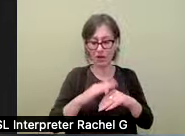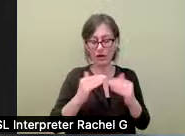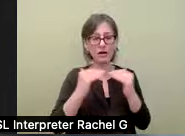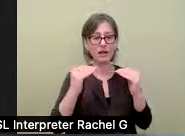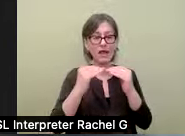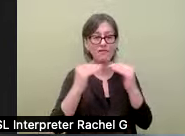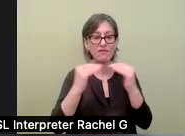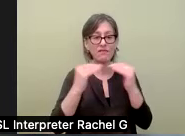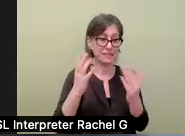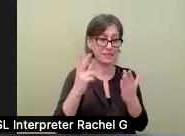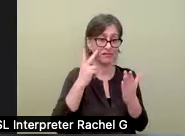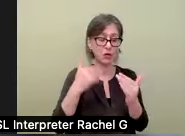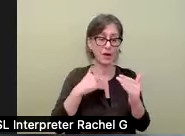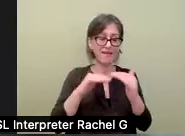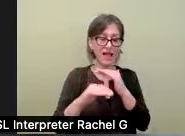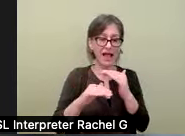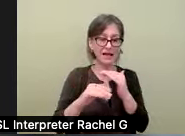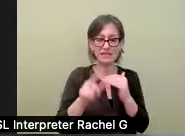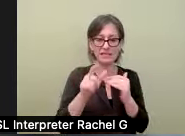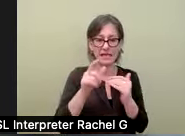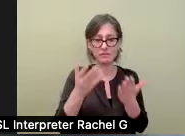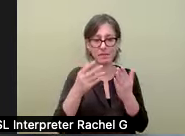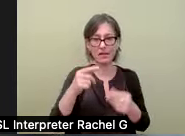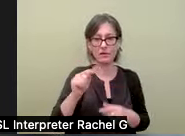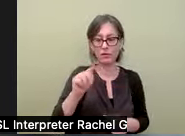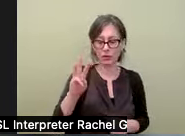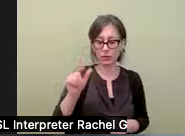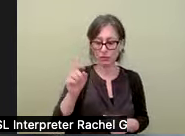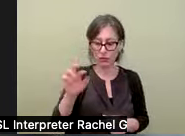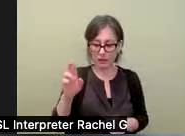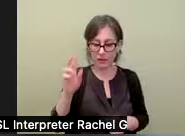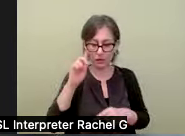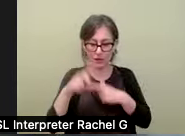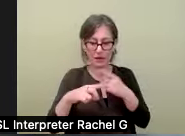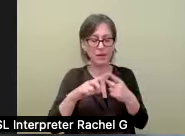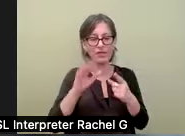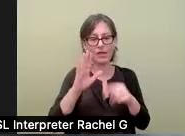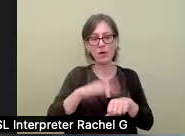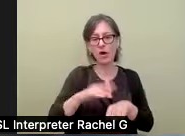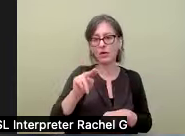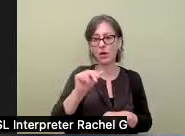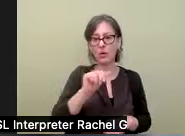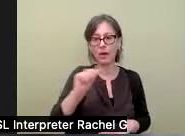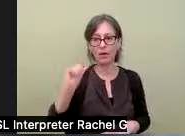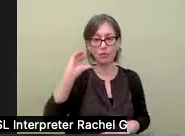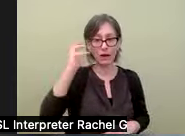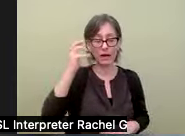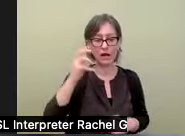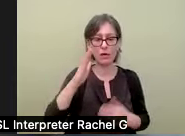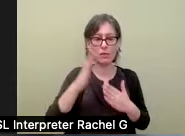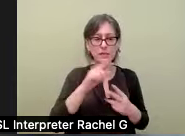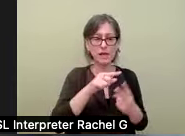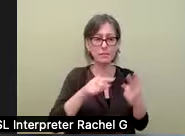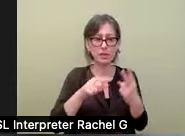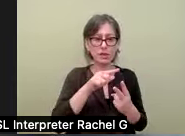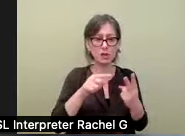see if you do have access to them on your Twitter, if you hear about them on the NOAA weather radio. So the top two that really have the potential